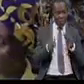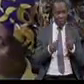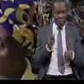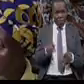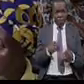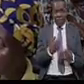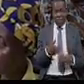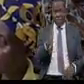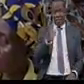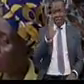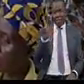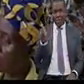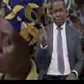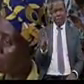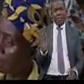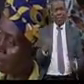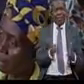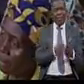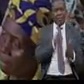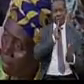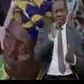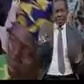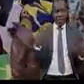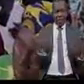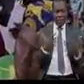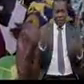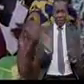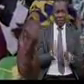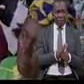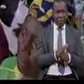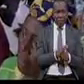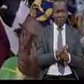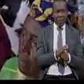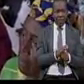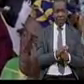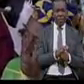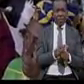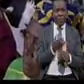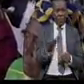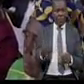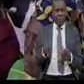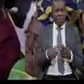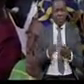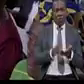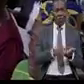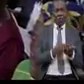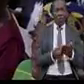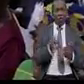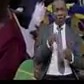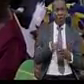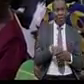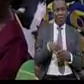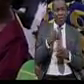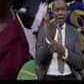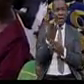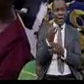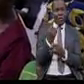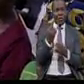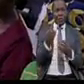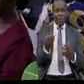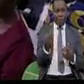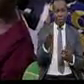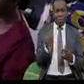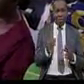to fall to the hands of the living God. Look at verse 38. In verse 38, it says, now the